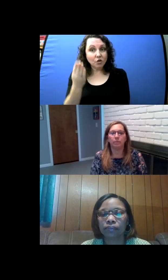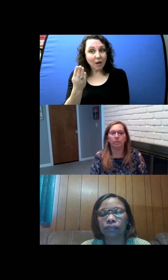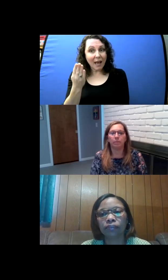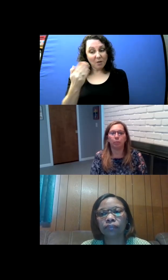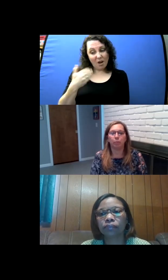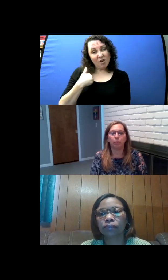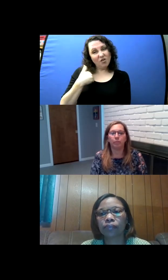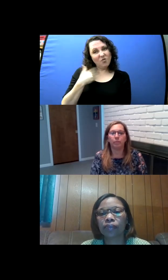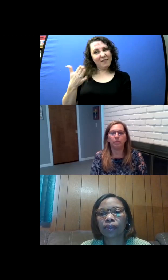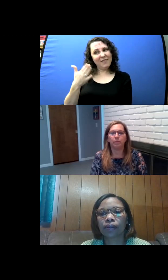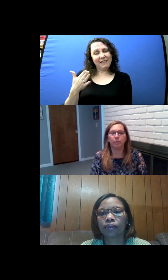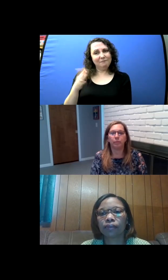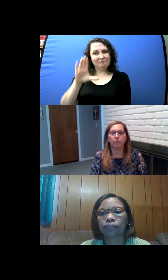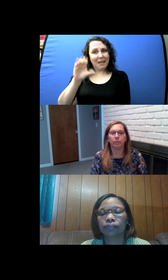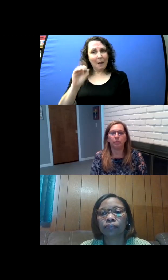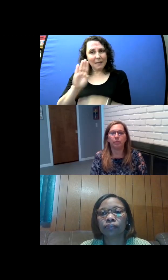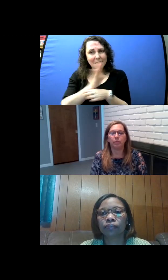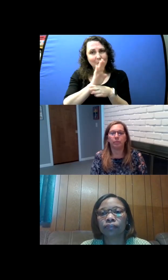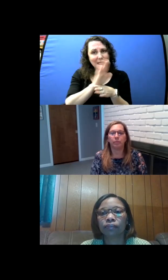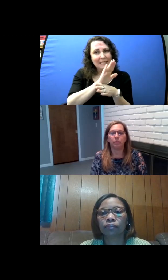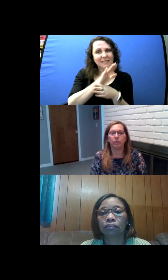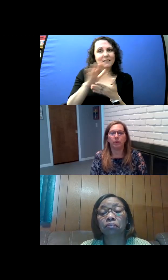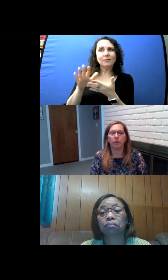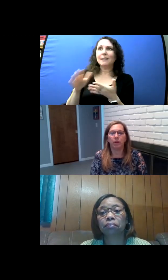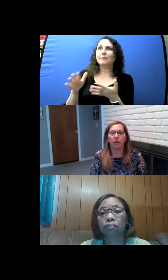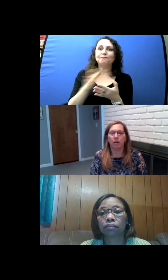companies share that failed test with other entities?